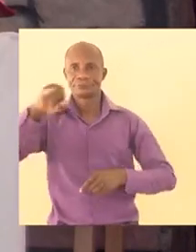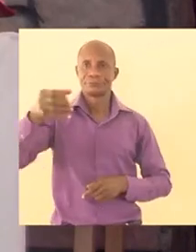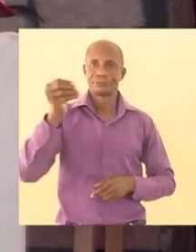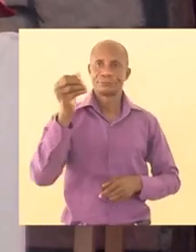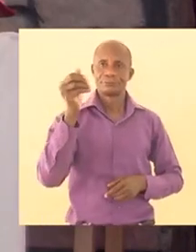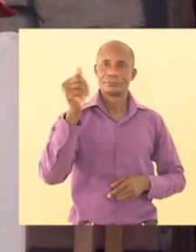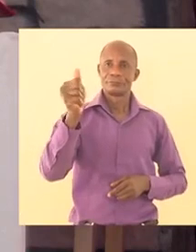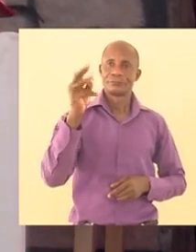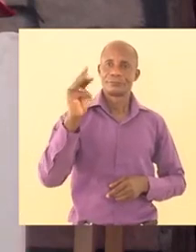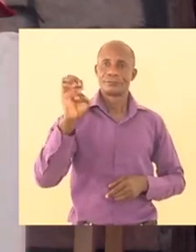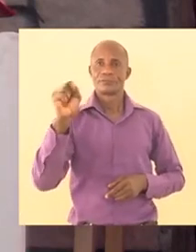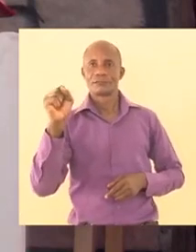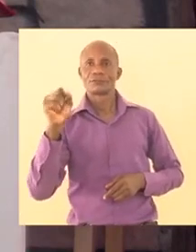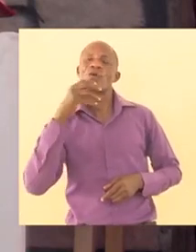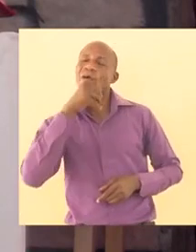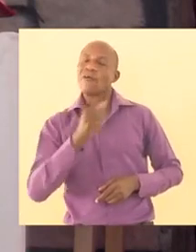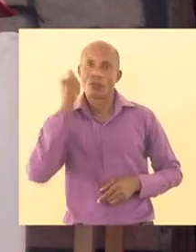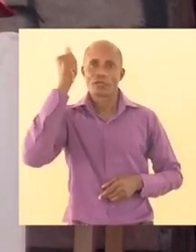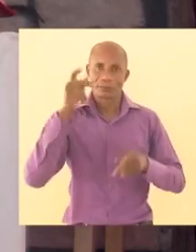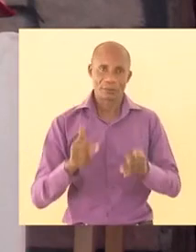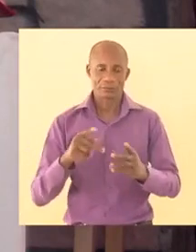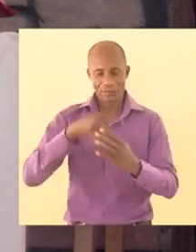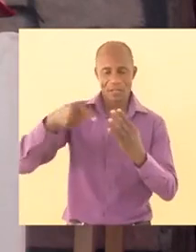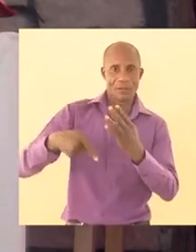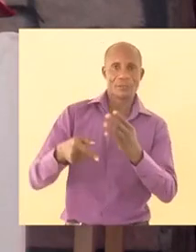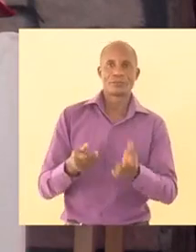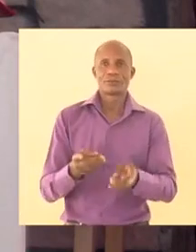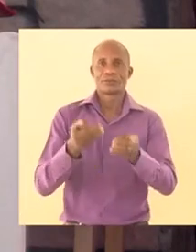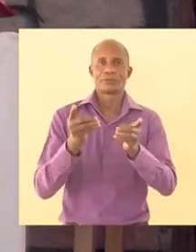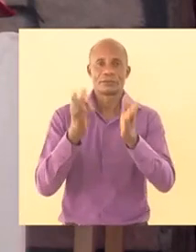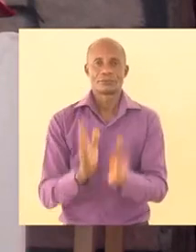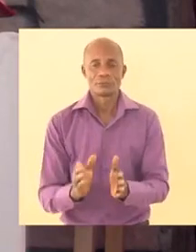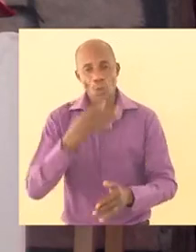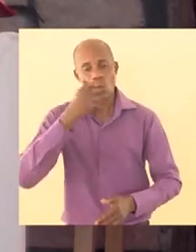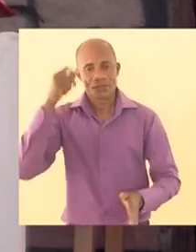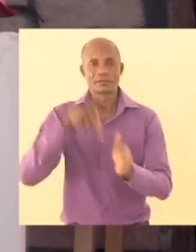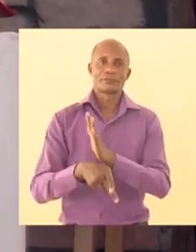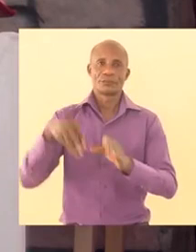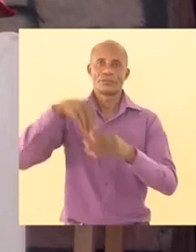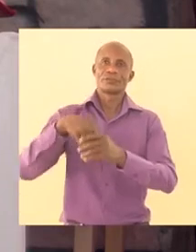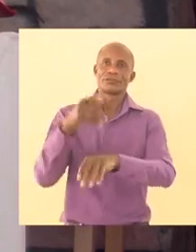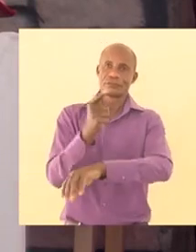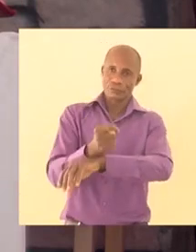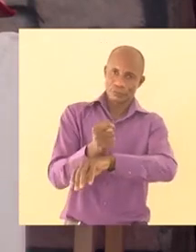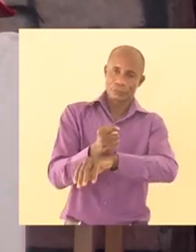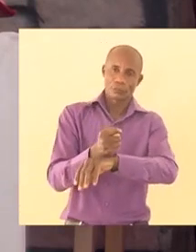James, the oldest person among the disciples, was